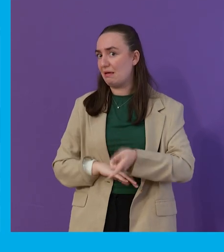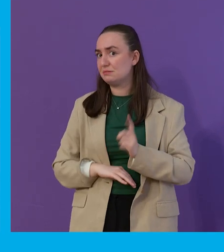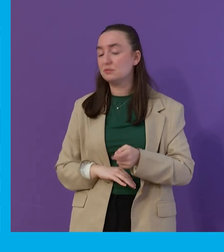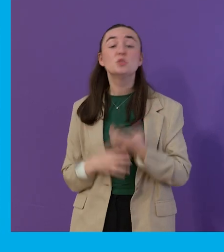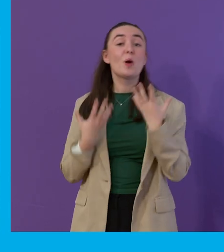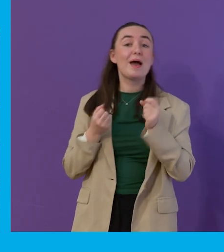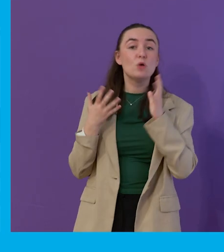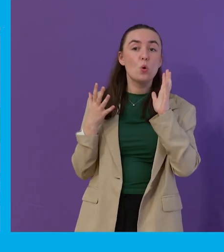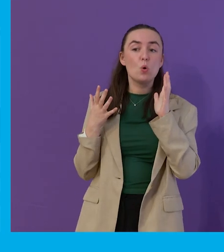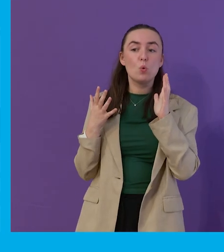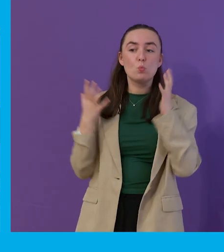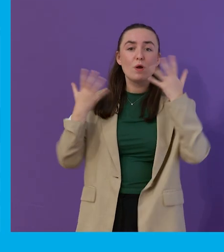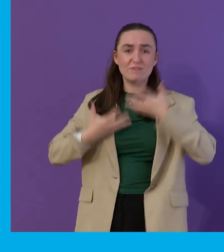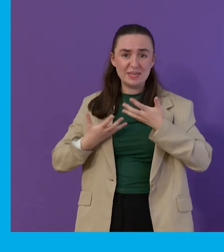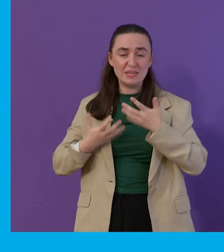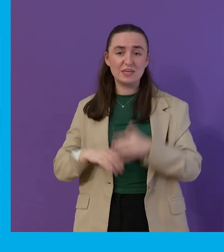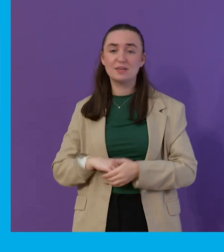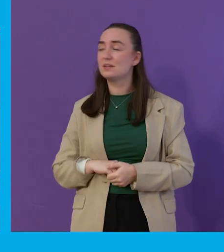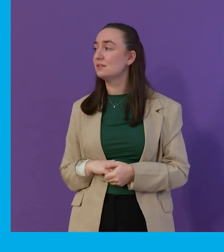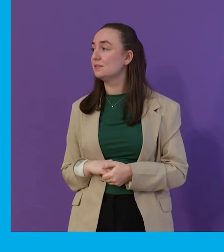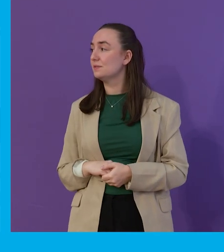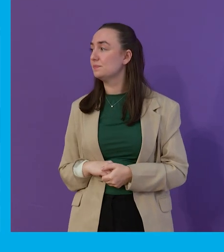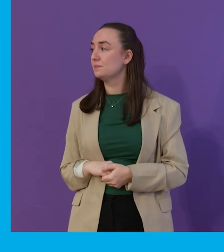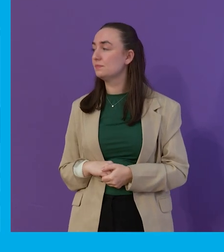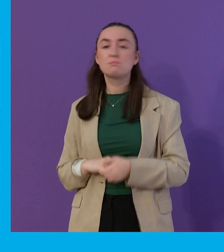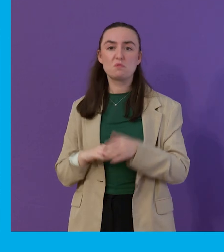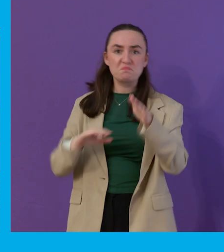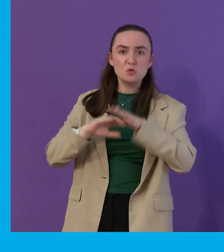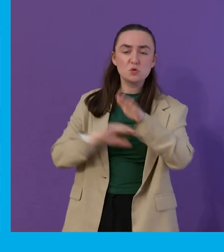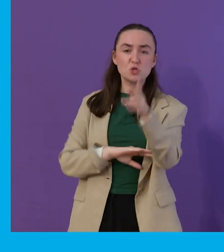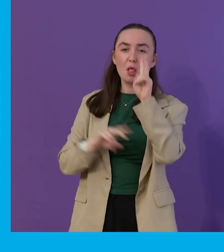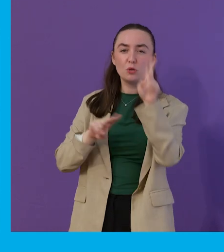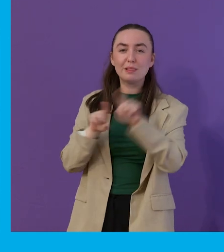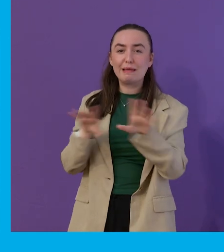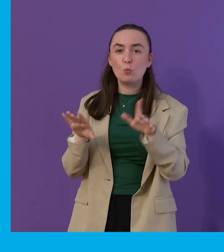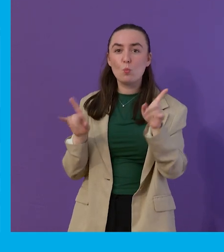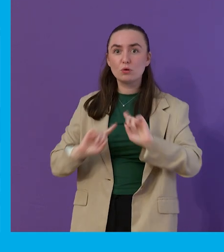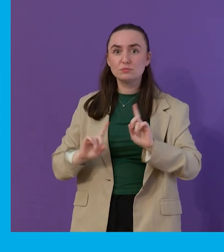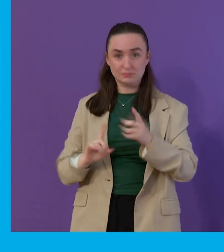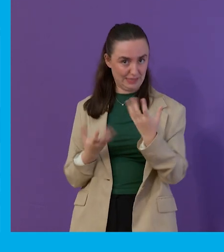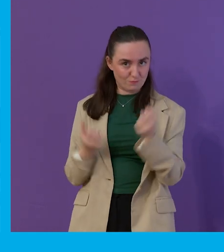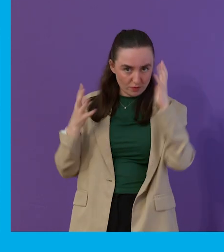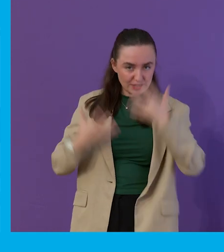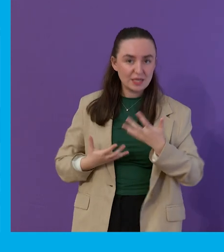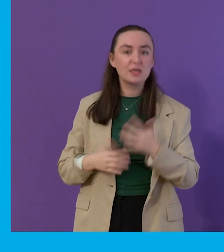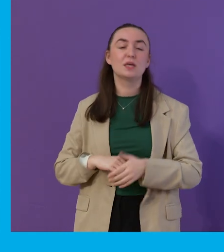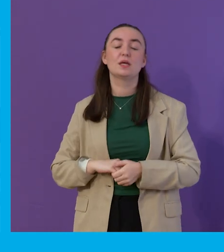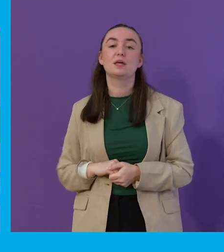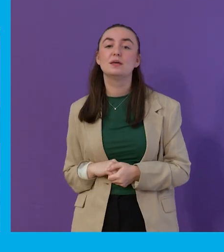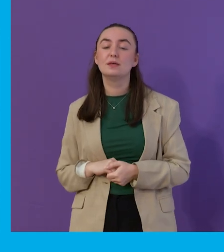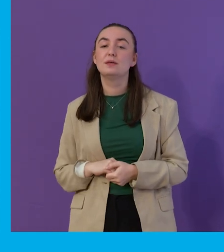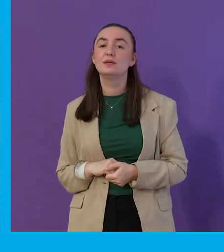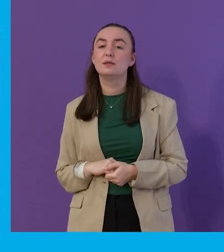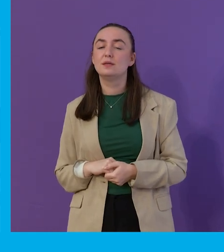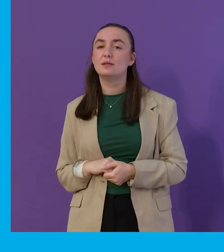willingness to look at what future structures might look like. But, you know, there is